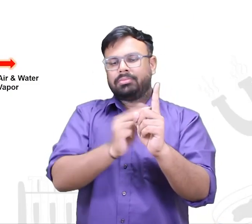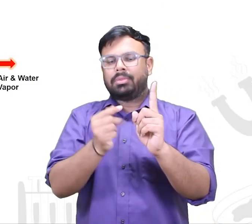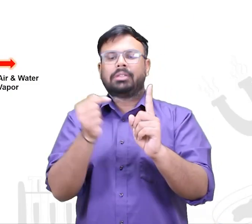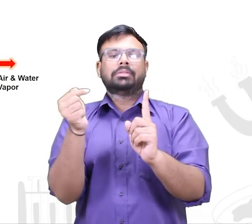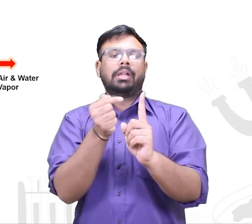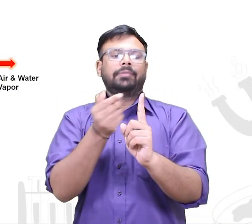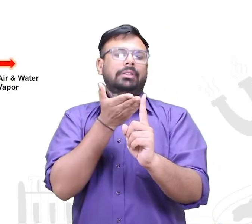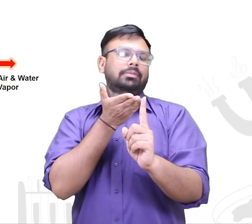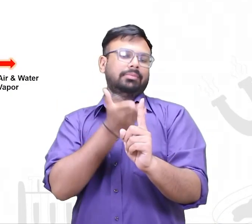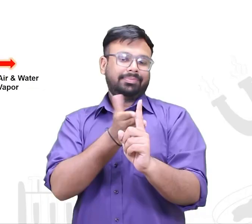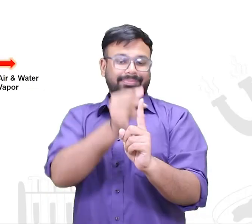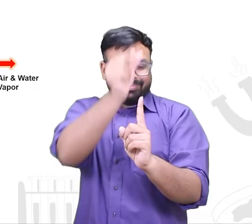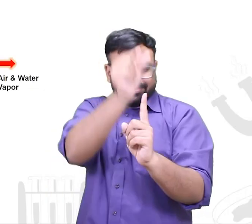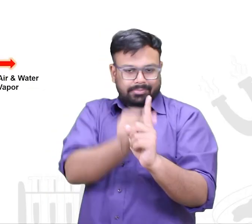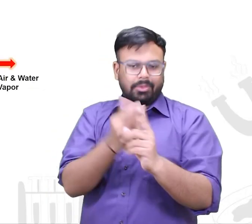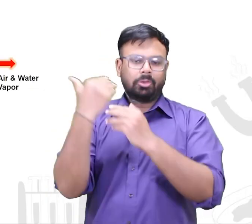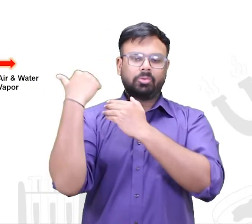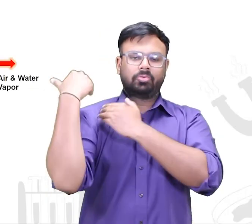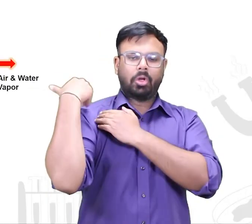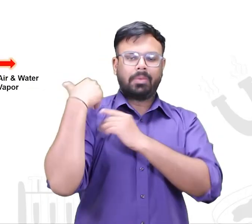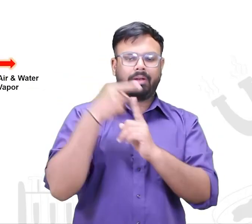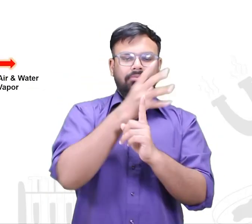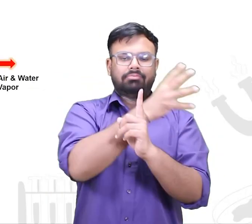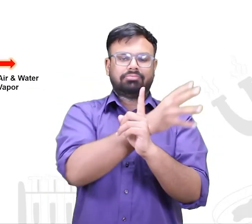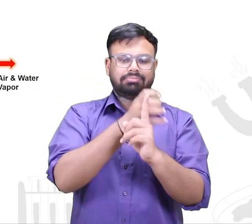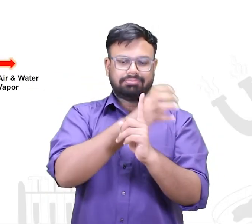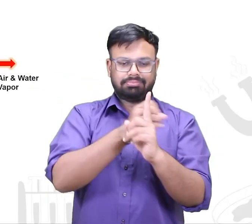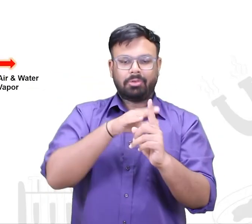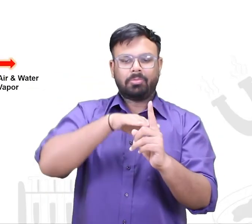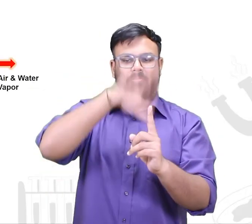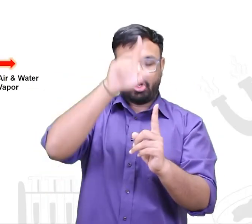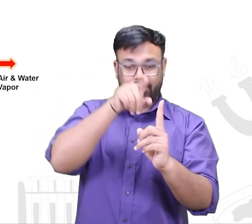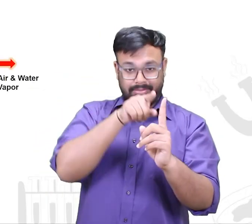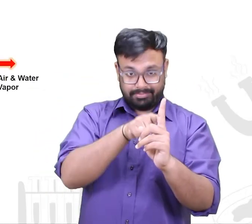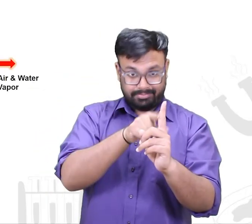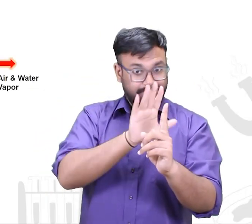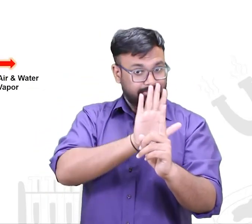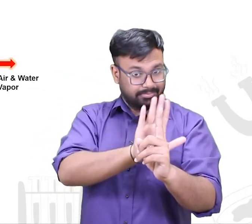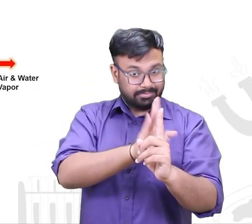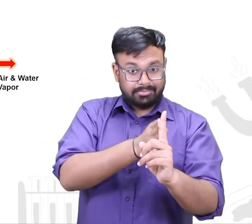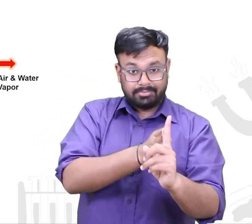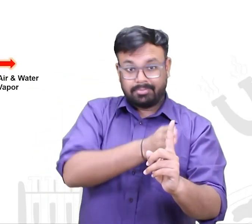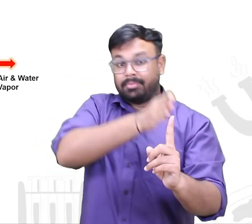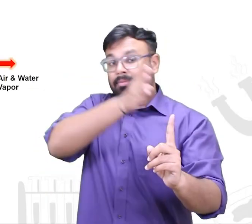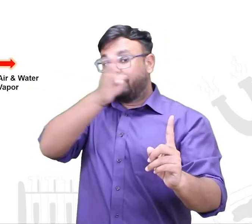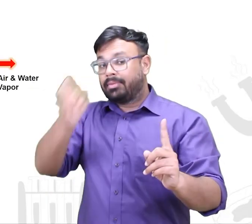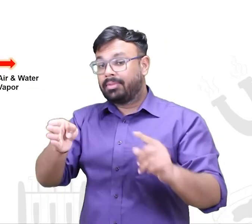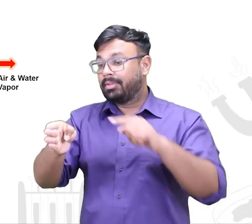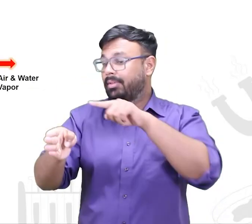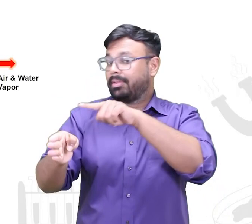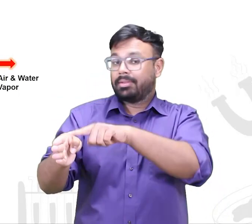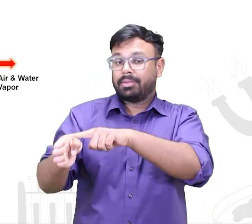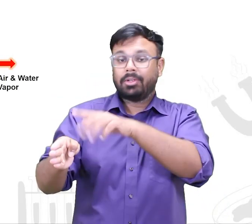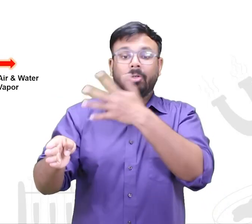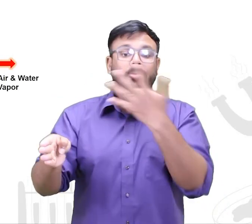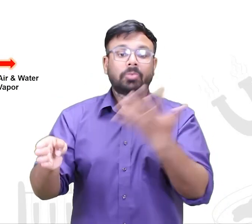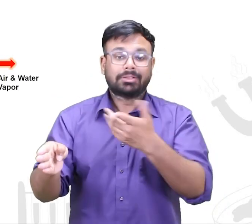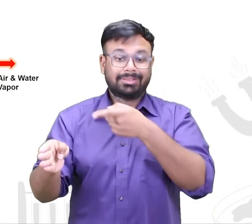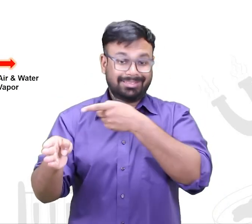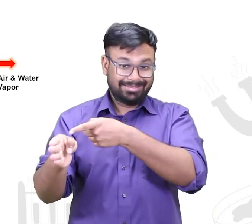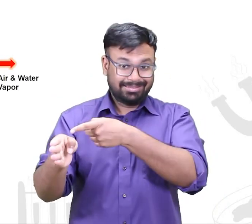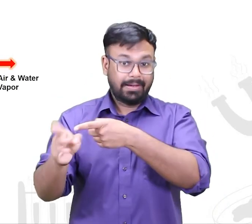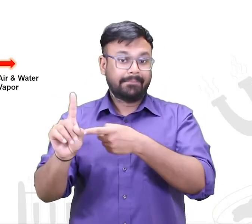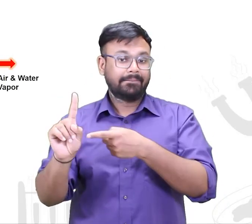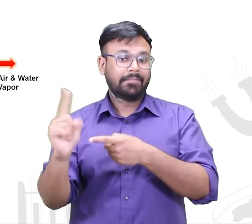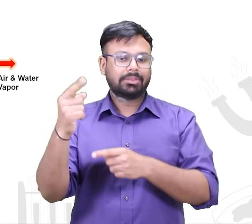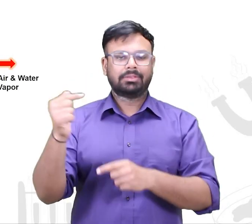carbon particles. The platinum acts as a catalyst, increasing the rate of the oxidation process. The anode is porous so